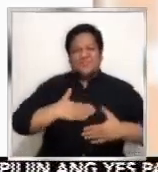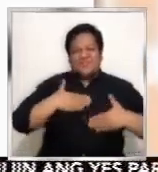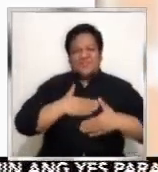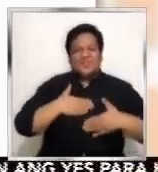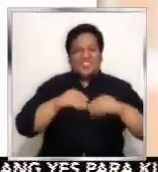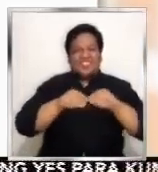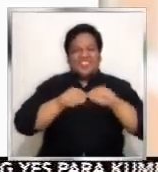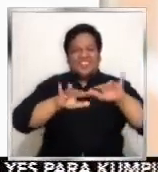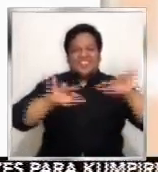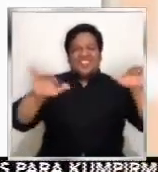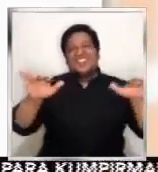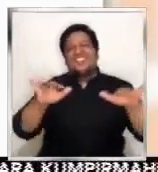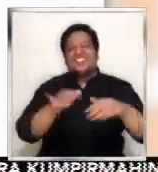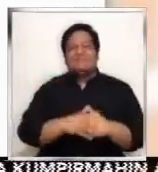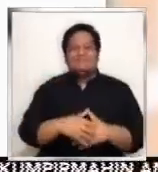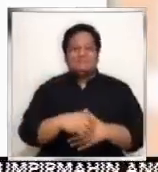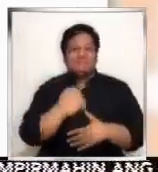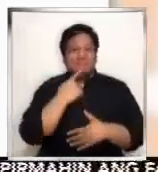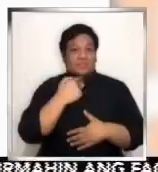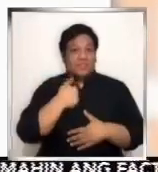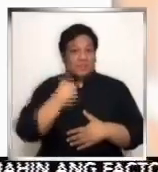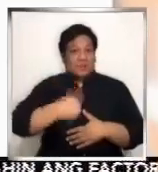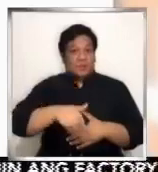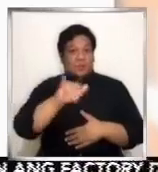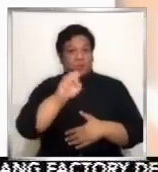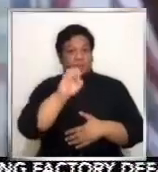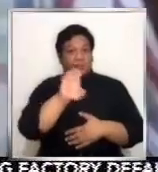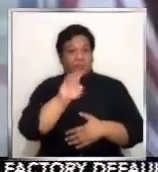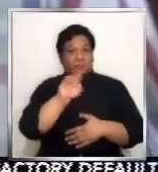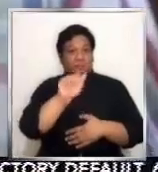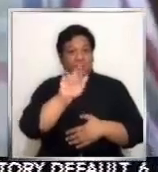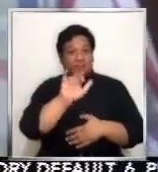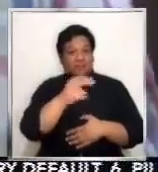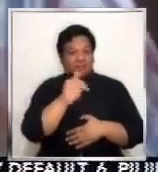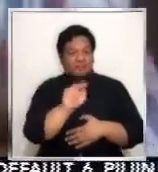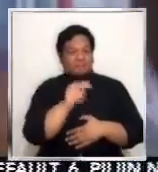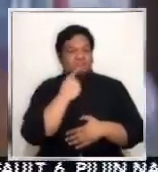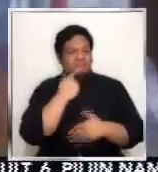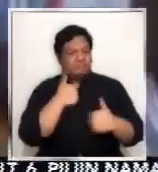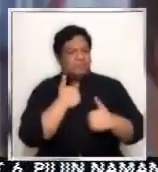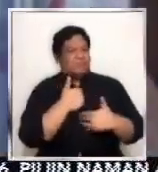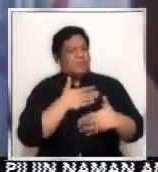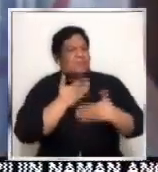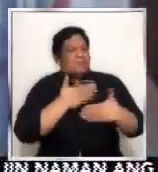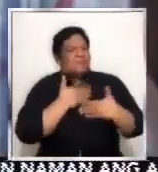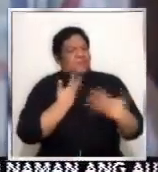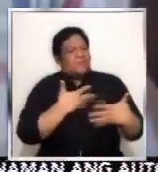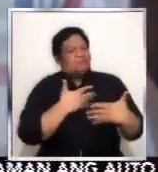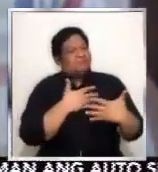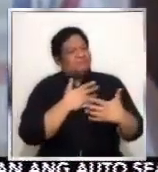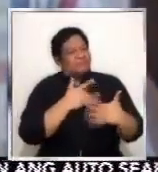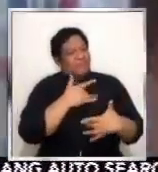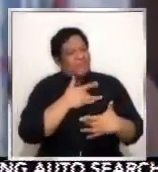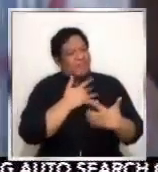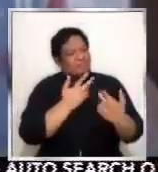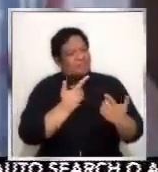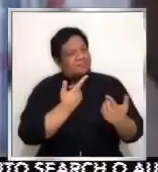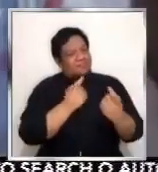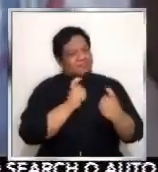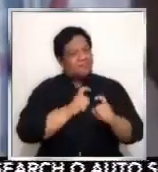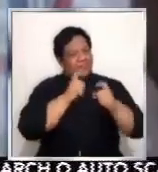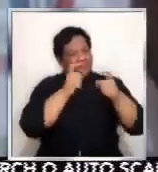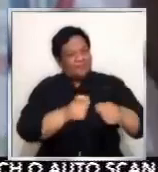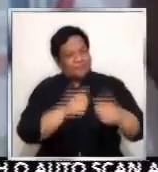Of course, I'm flattered, I'm complimented, and I feel rewarded that after 30